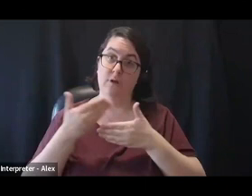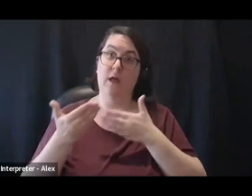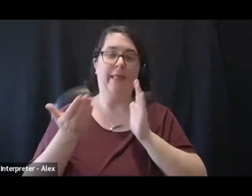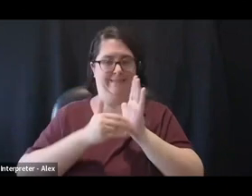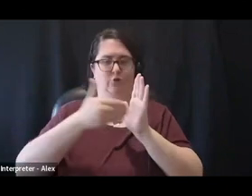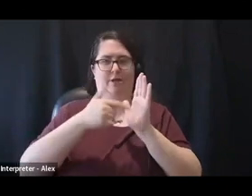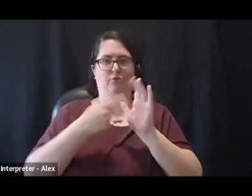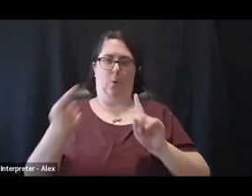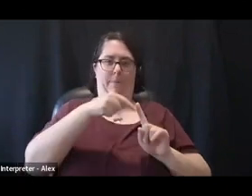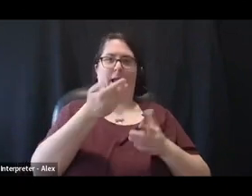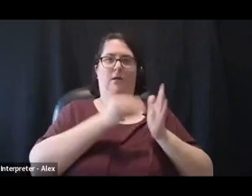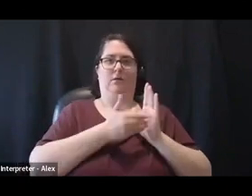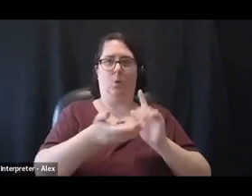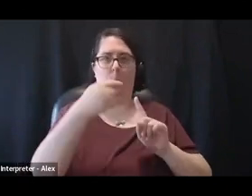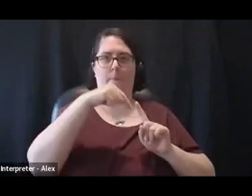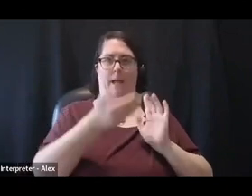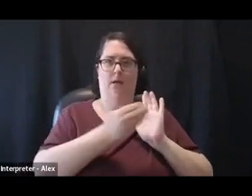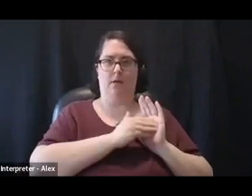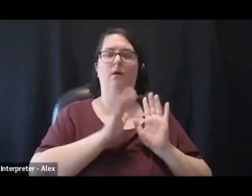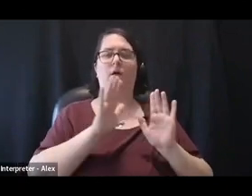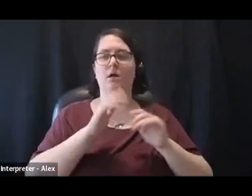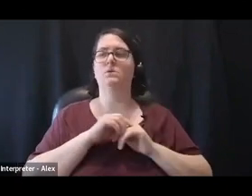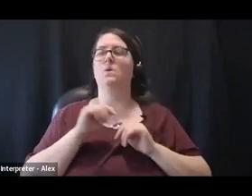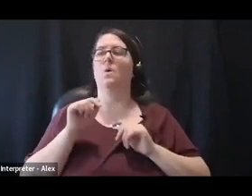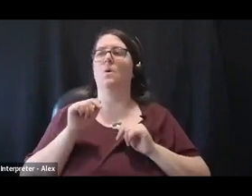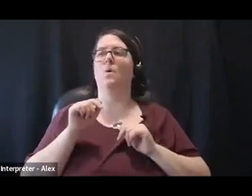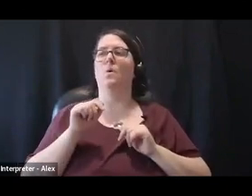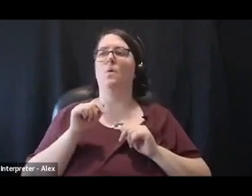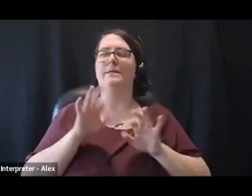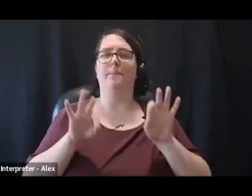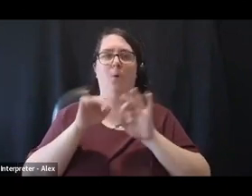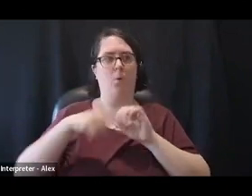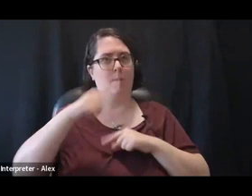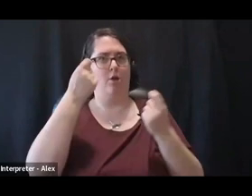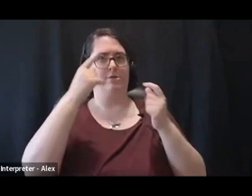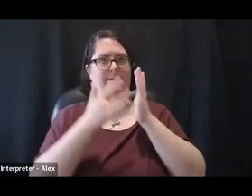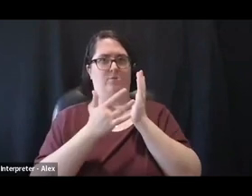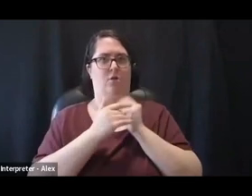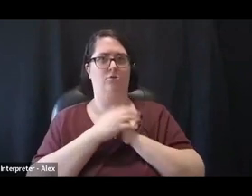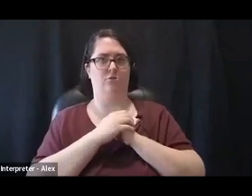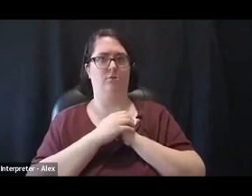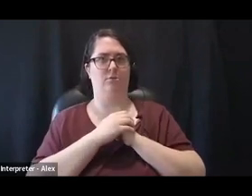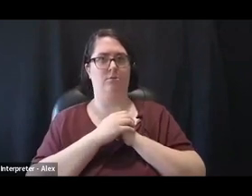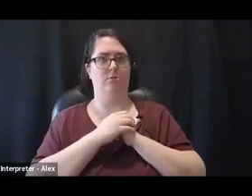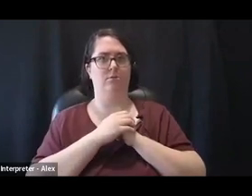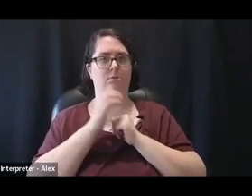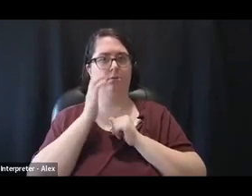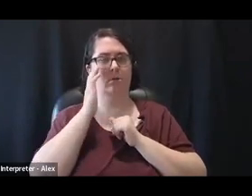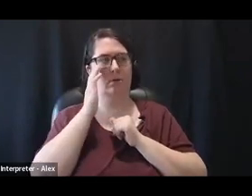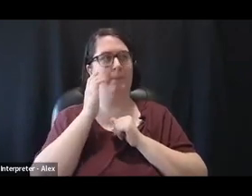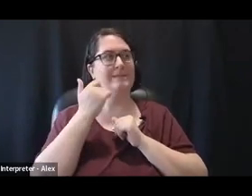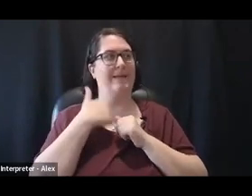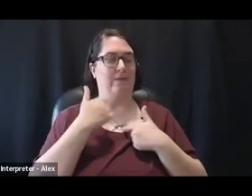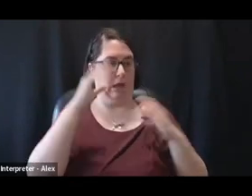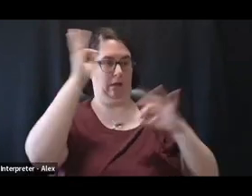iteration aspect. But I think increasing our knowledge about the technology means that we can show up informed